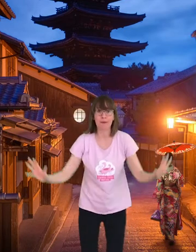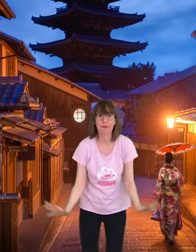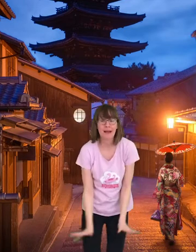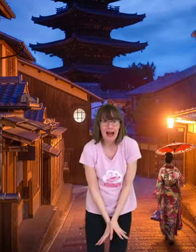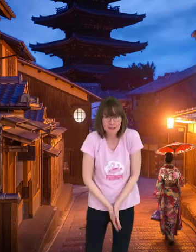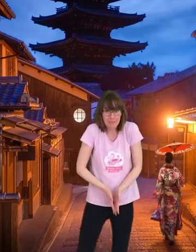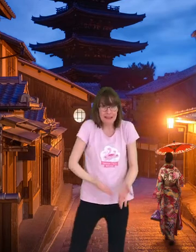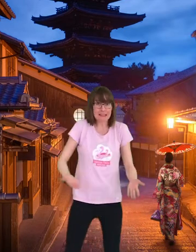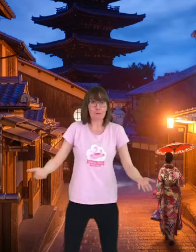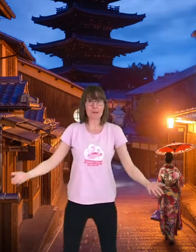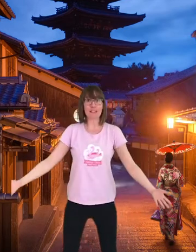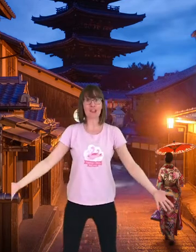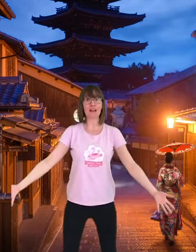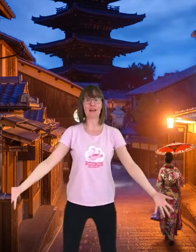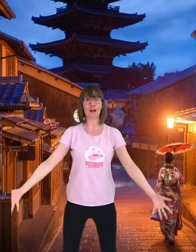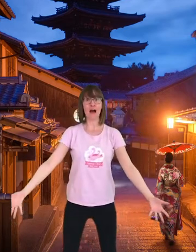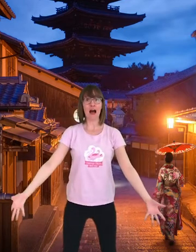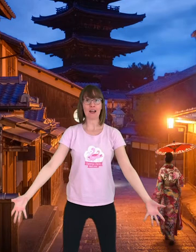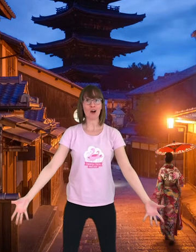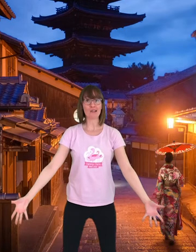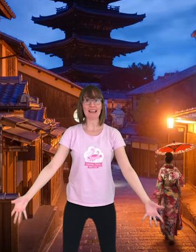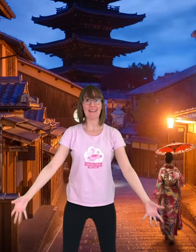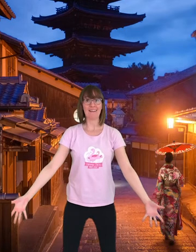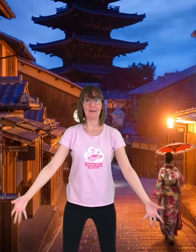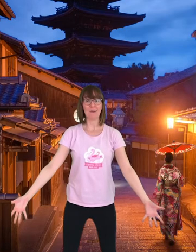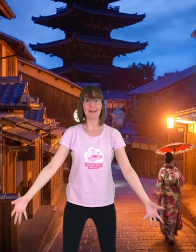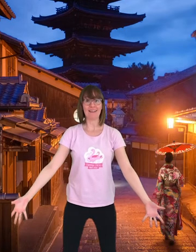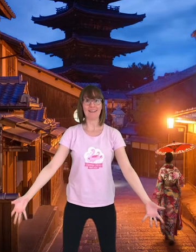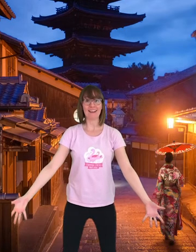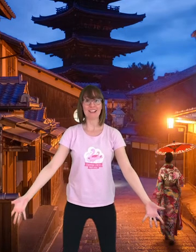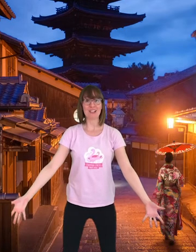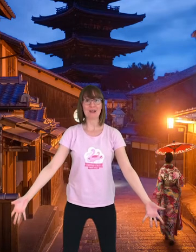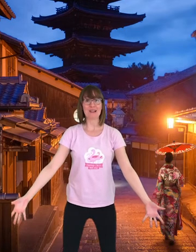jump, and then make a different position, and hold it.